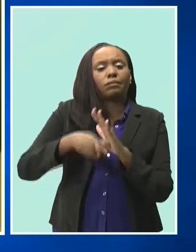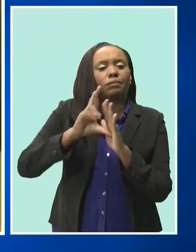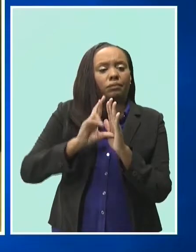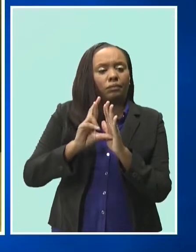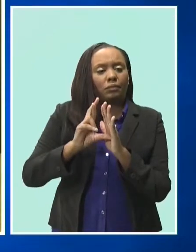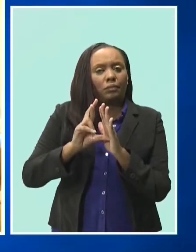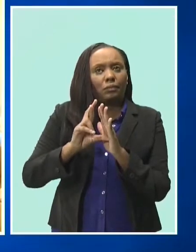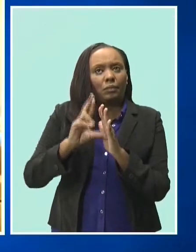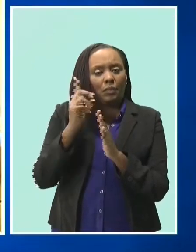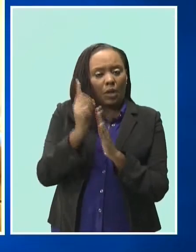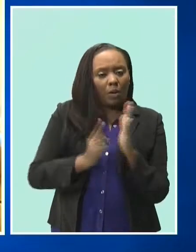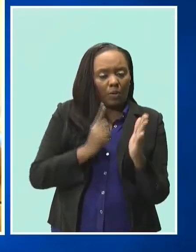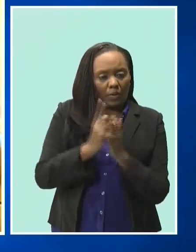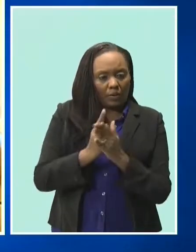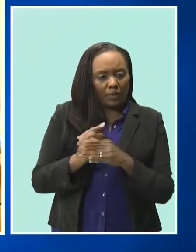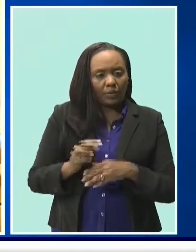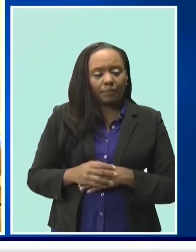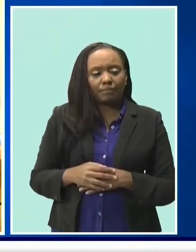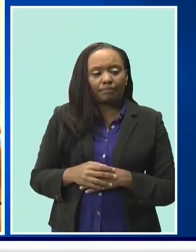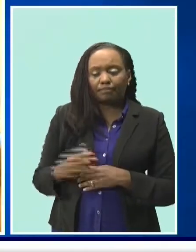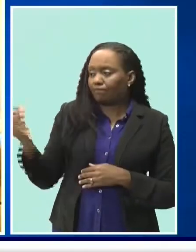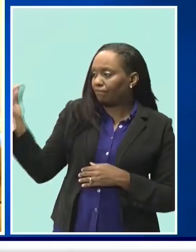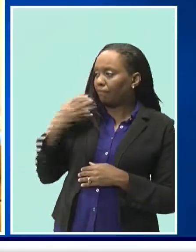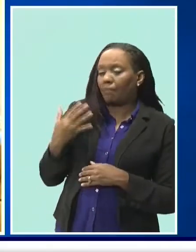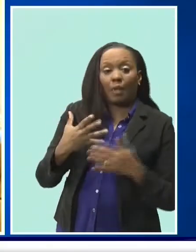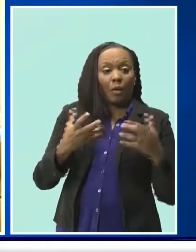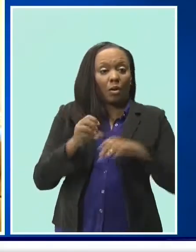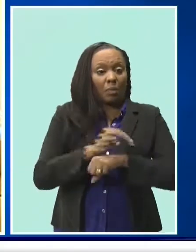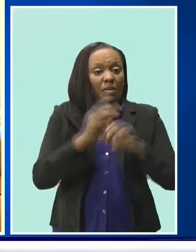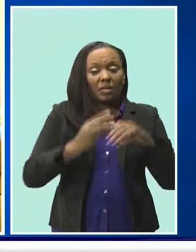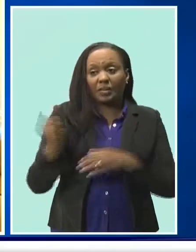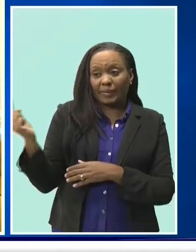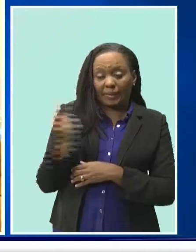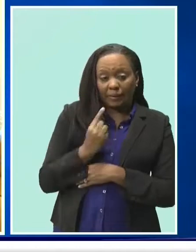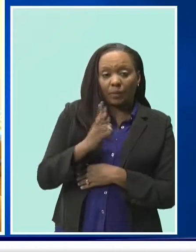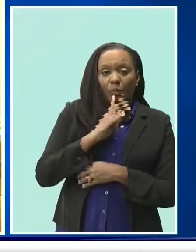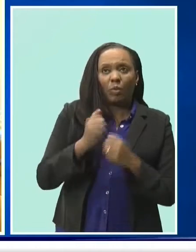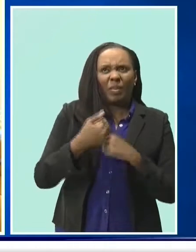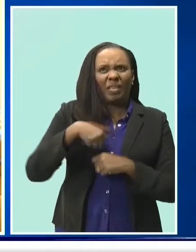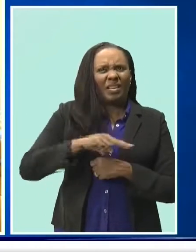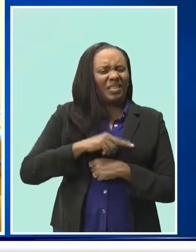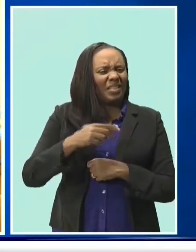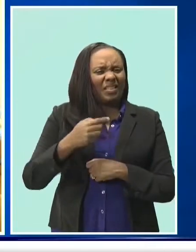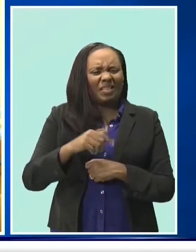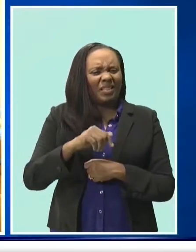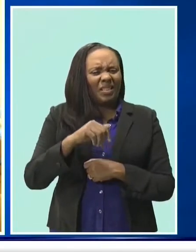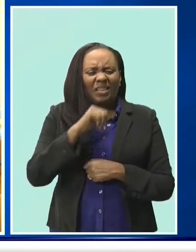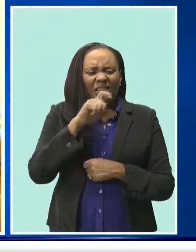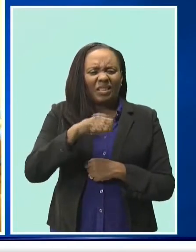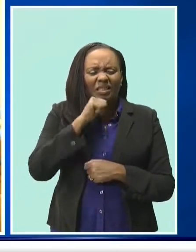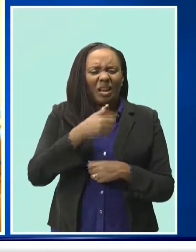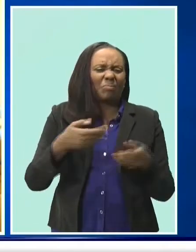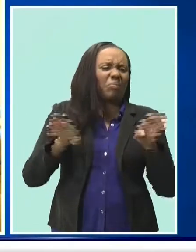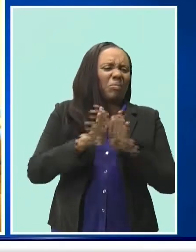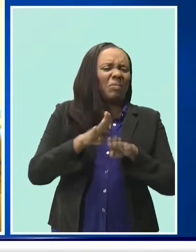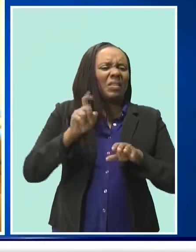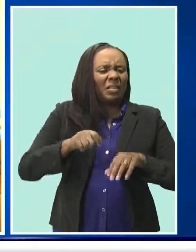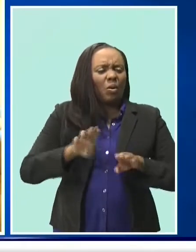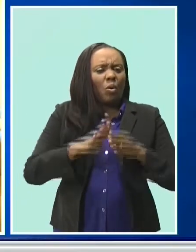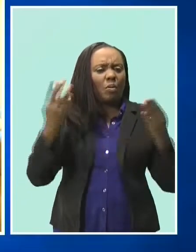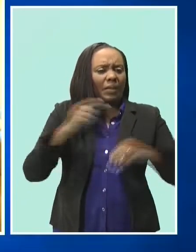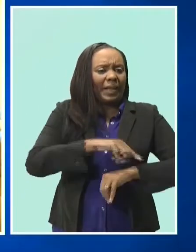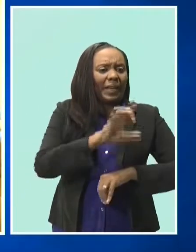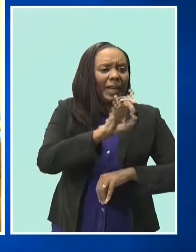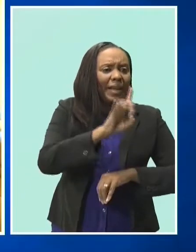minister to come and talk to me or see what he could do about it. I don't feel the market should be closing. The market could go from 8 till